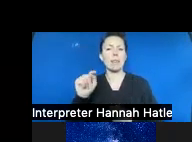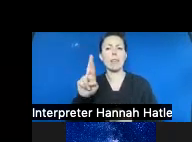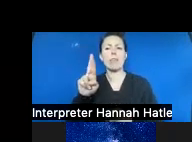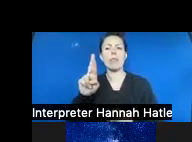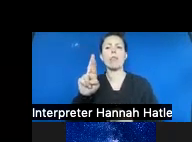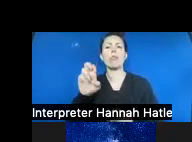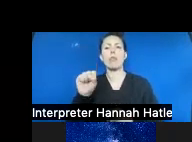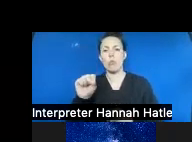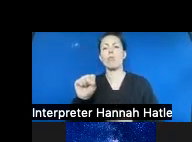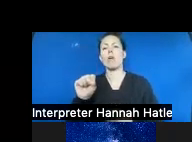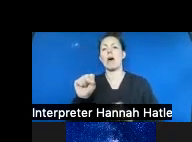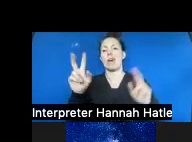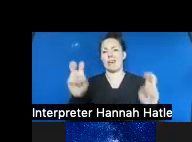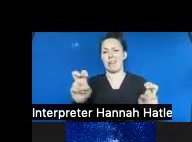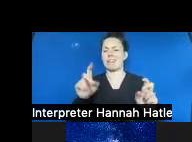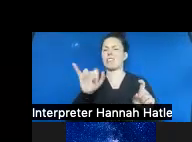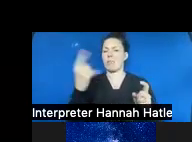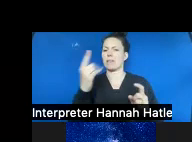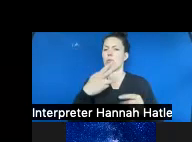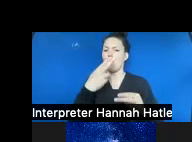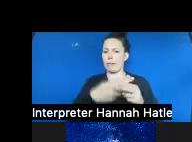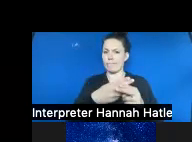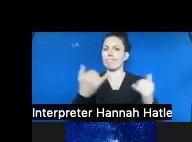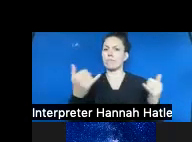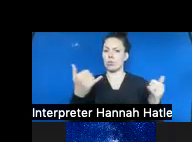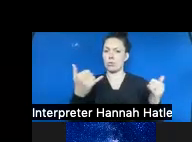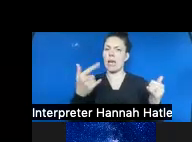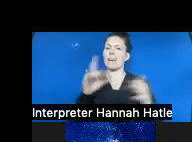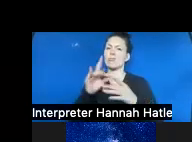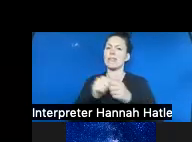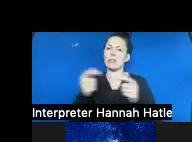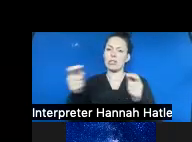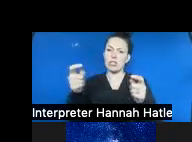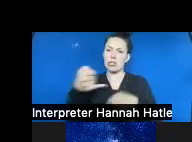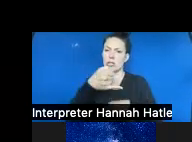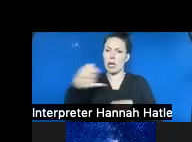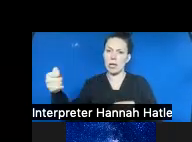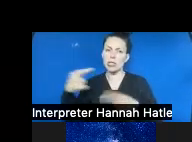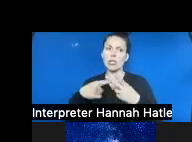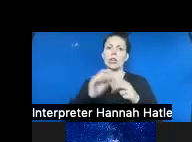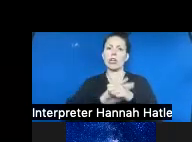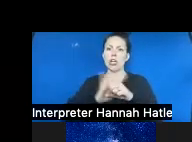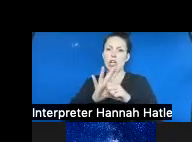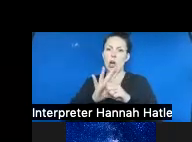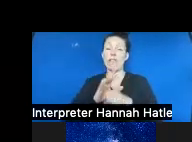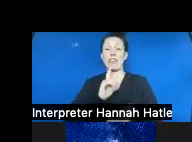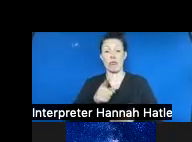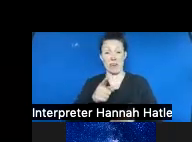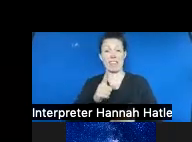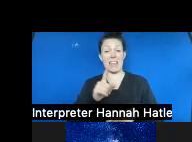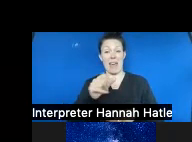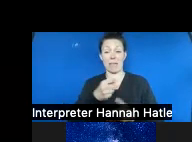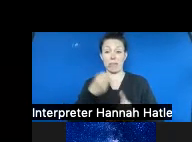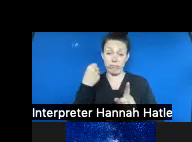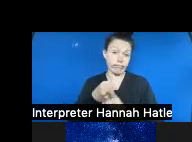that we'll have to talk about today because of jurisdiction with COVID. Oh my gosh, it changed so much about trafficking,